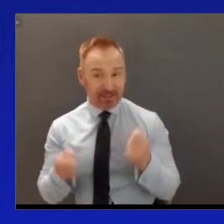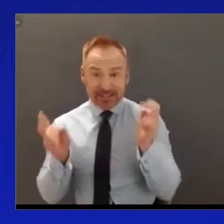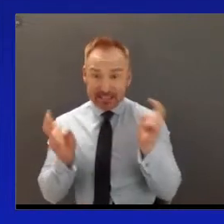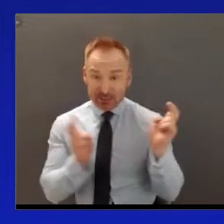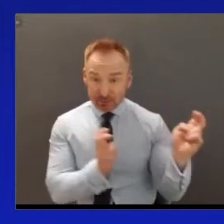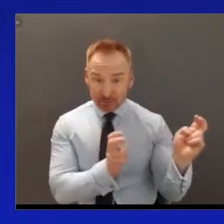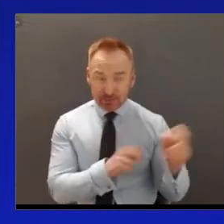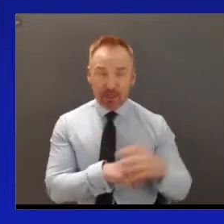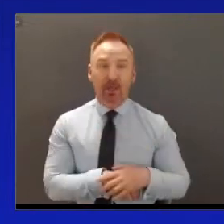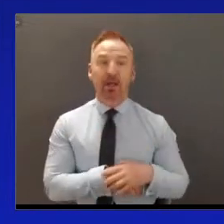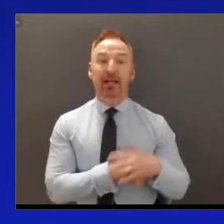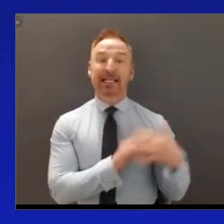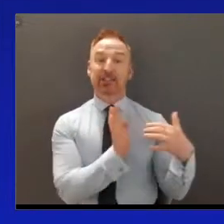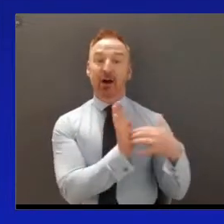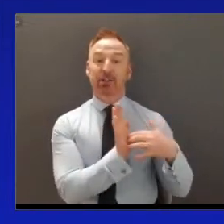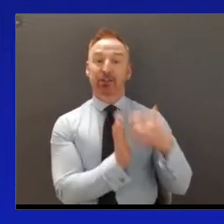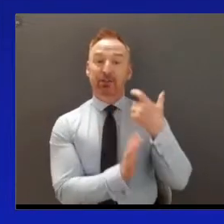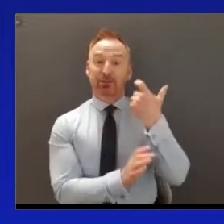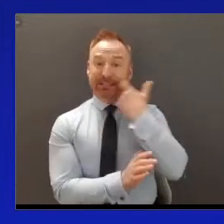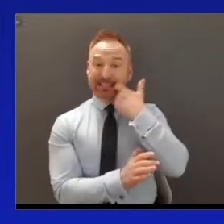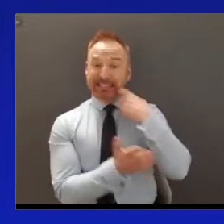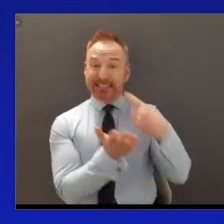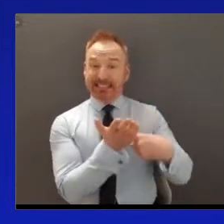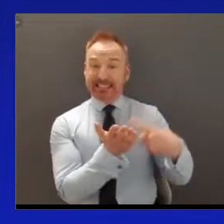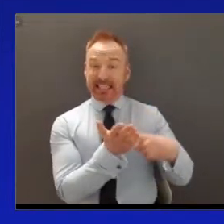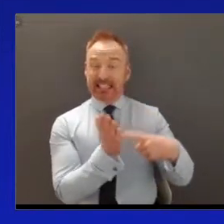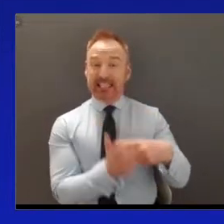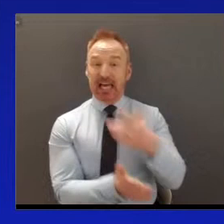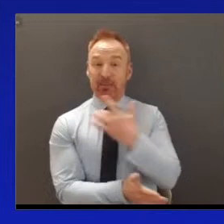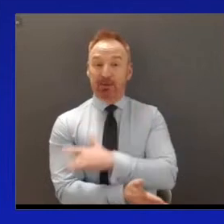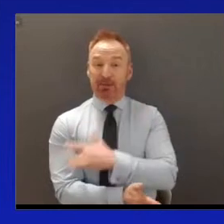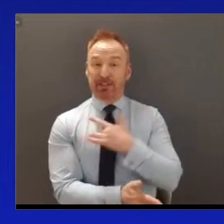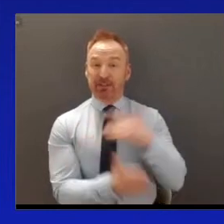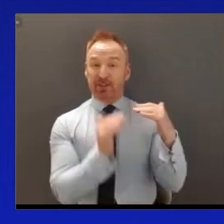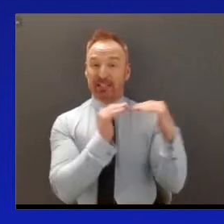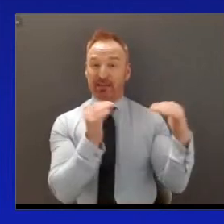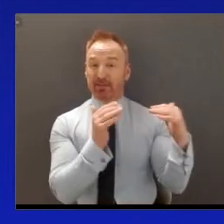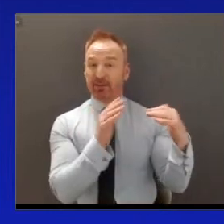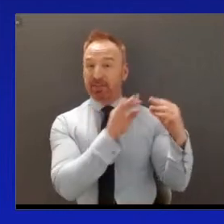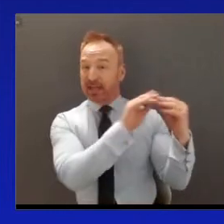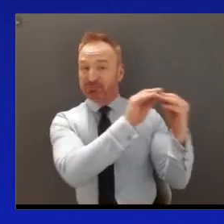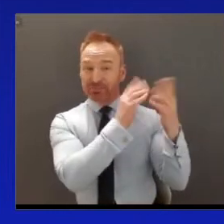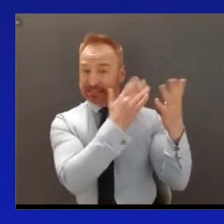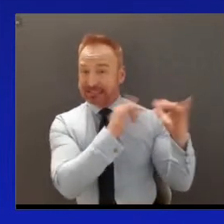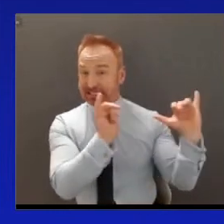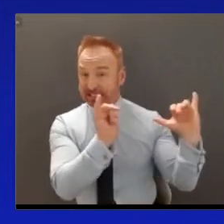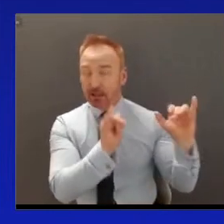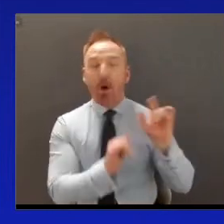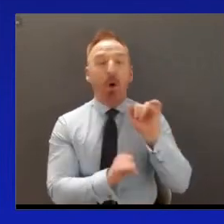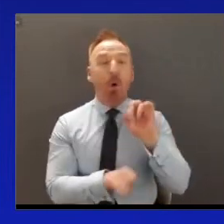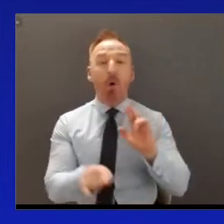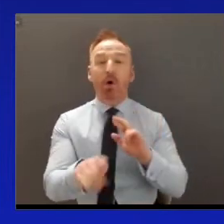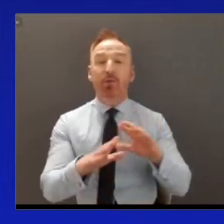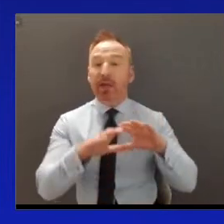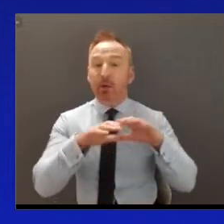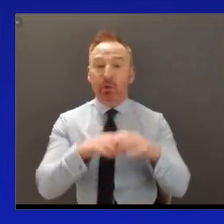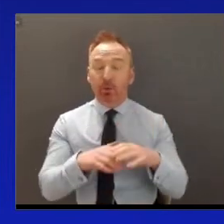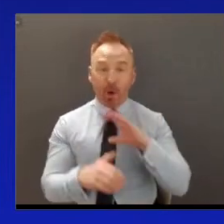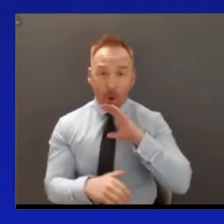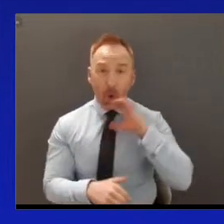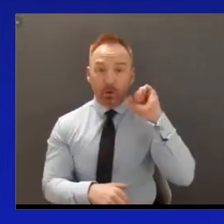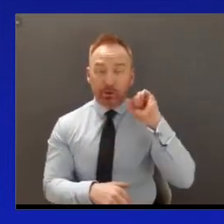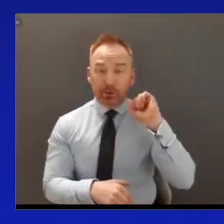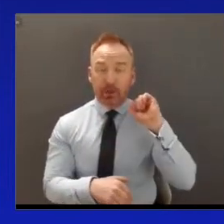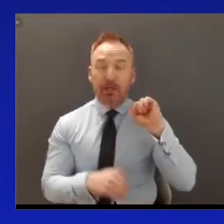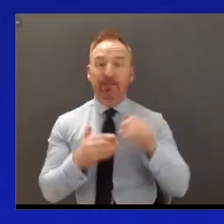said there's still work being done at the provincial level to define some of that, or they're in the groups of the older adults in phase 2, 80 and over, that